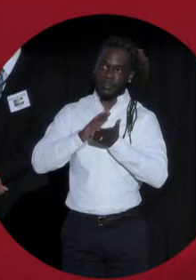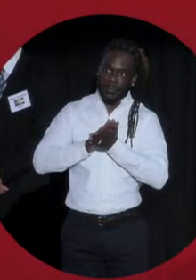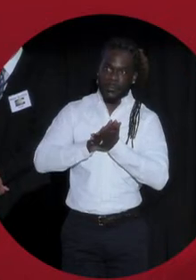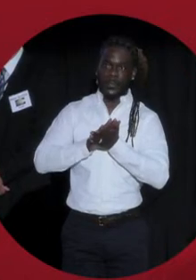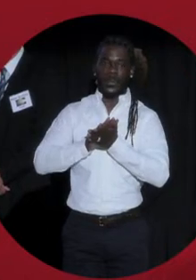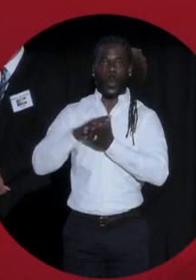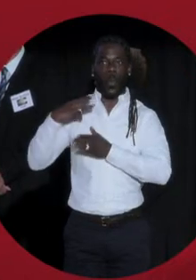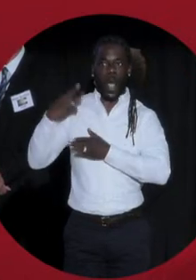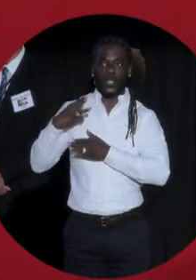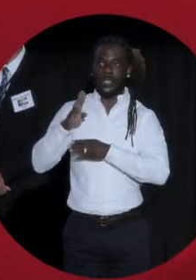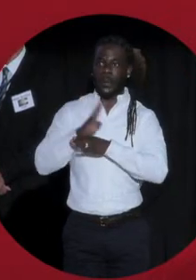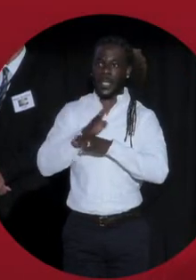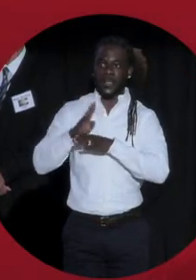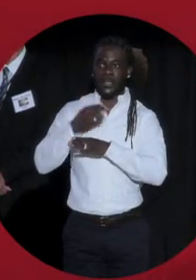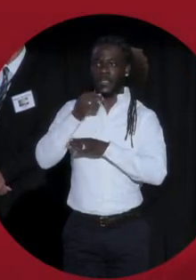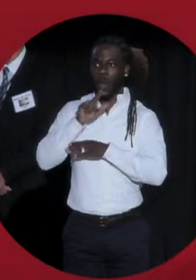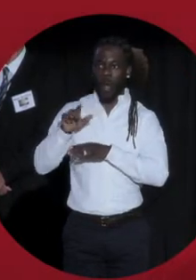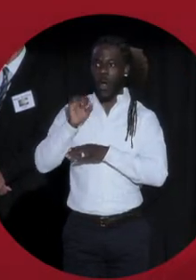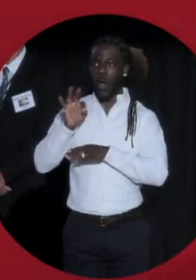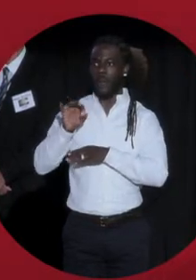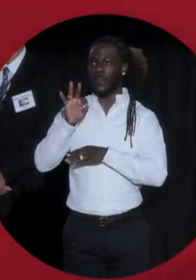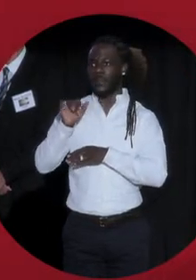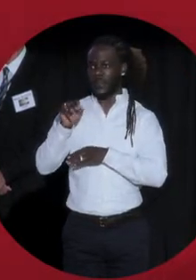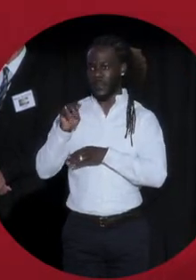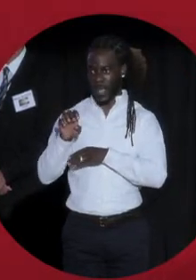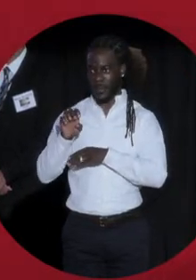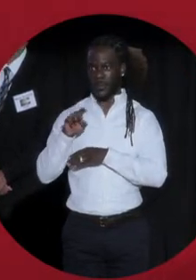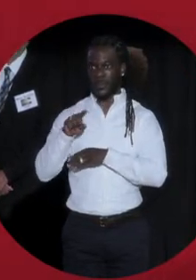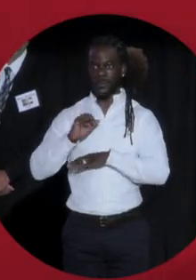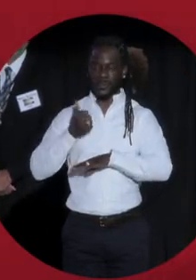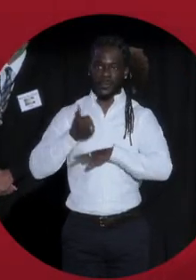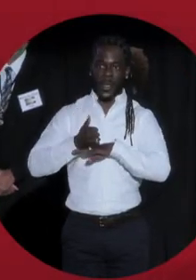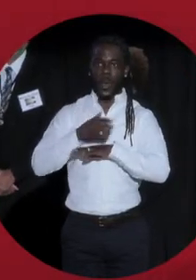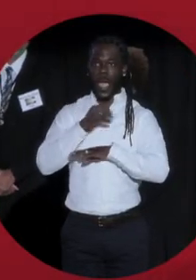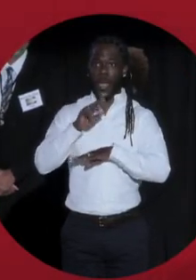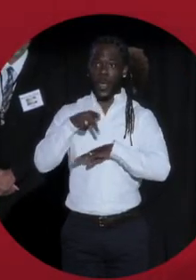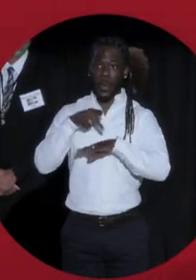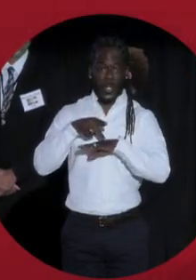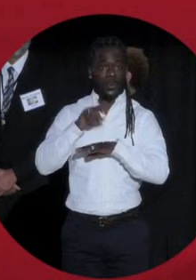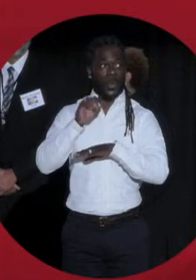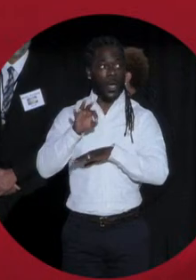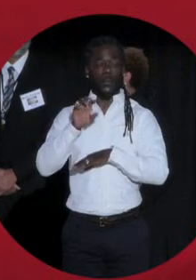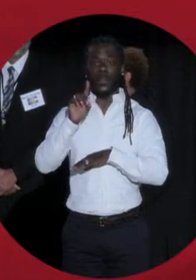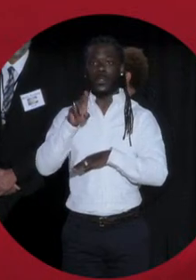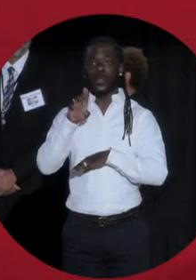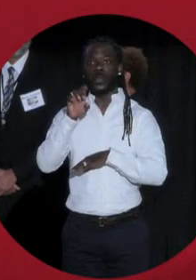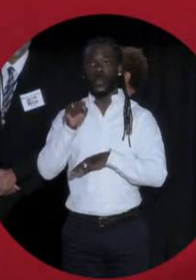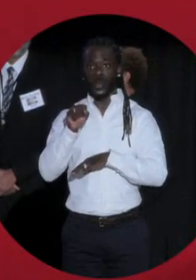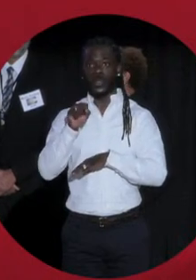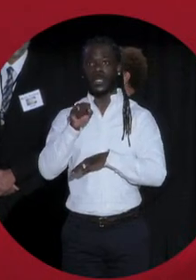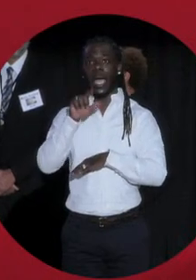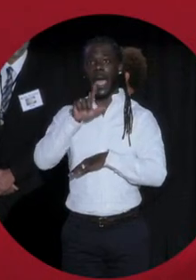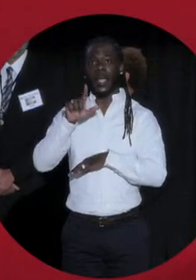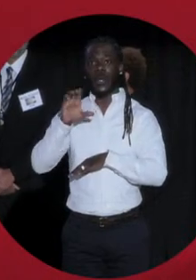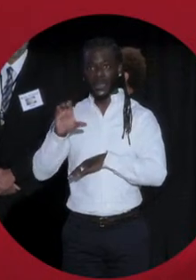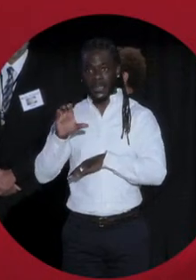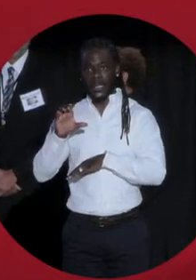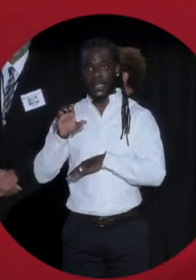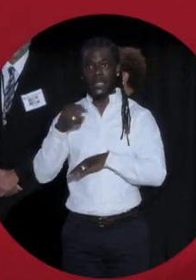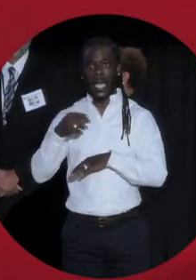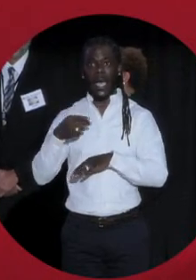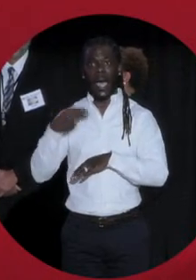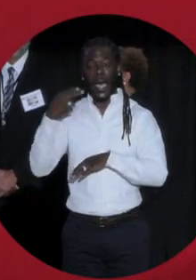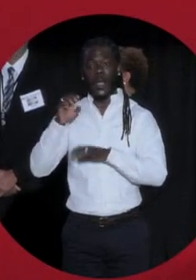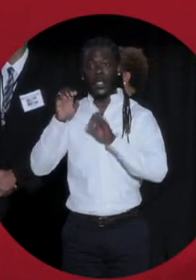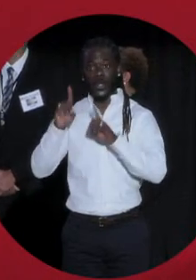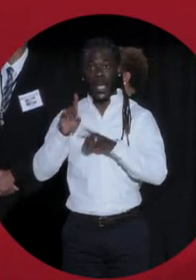Hall of Fame. Dr. Dukes is the founder and the principal of Dukes Group LLC, a higher